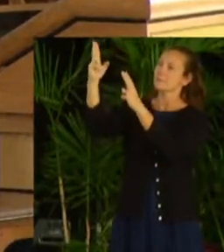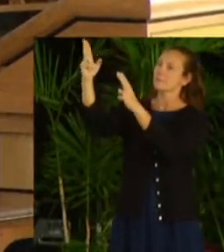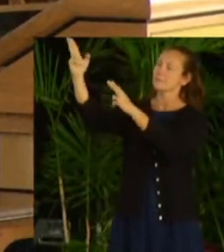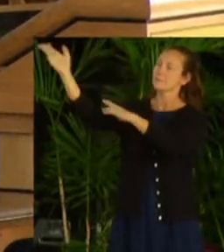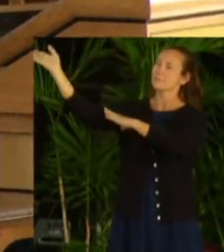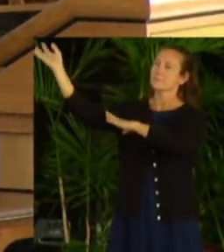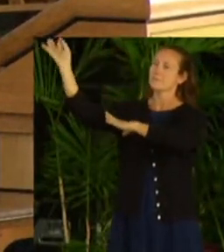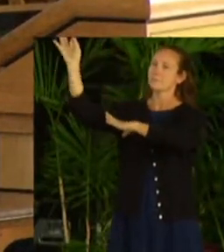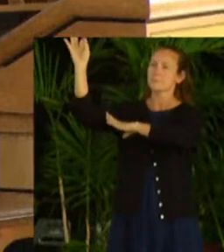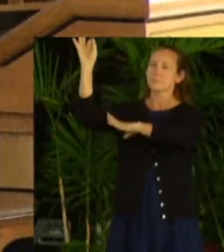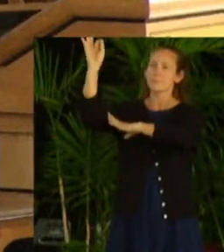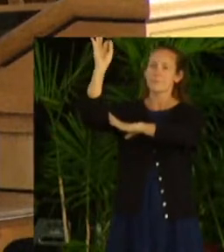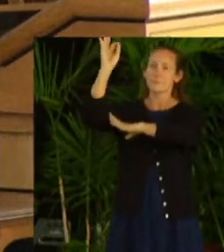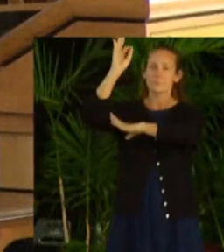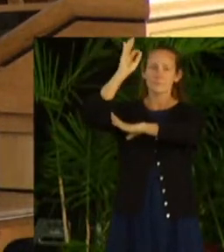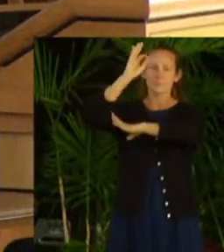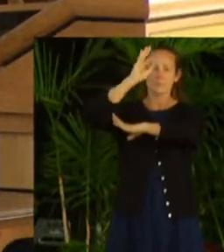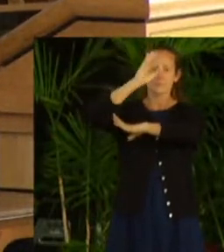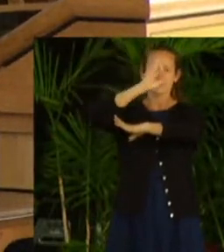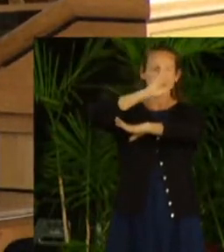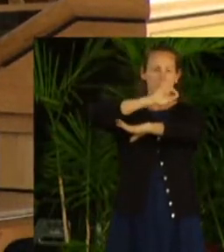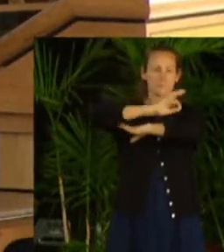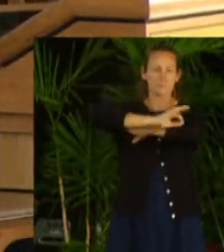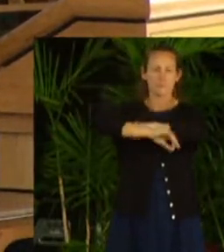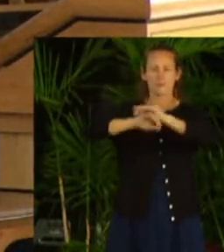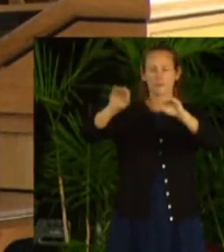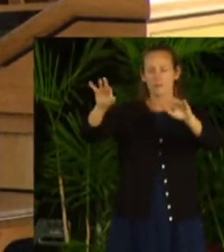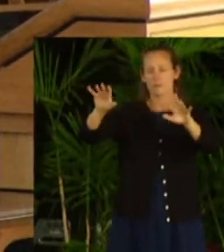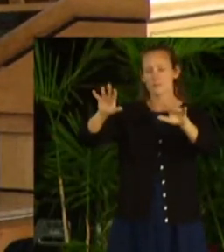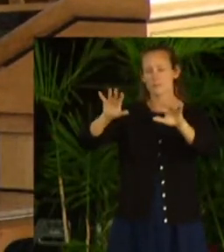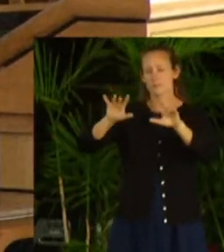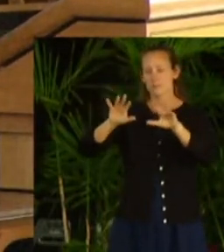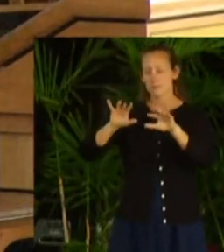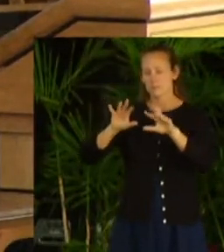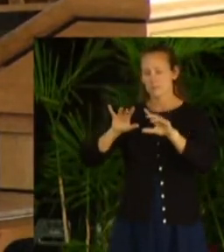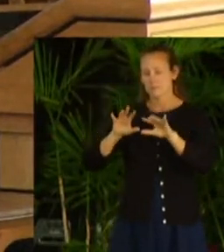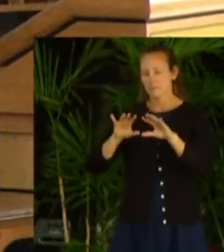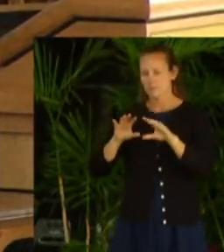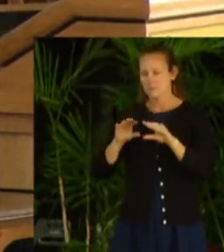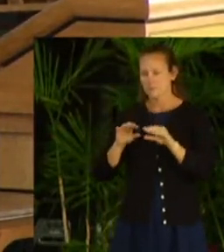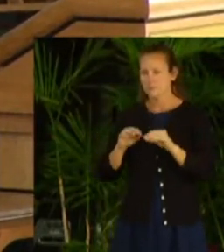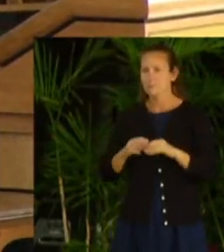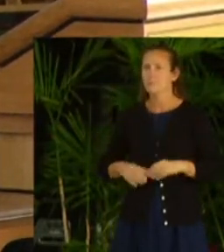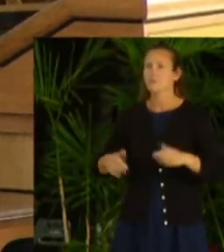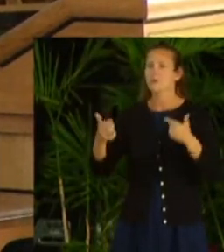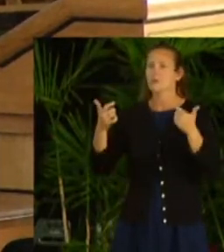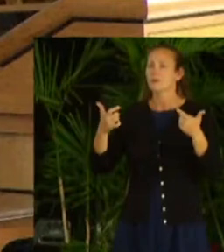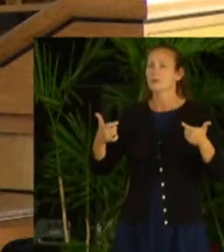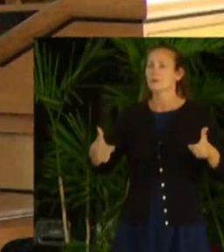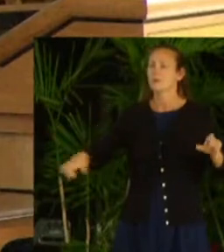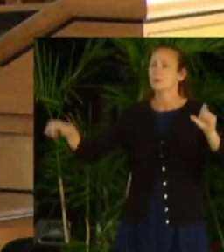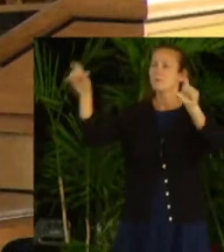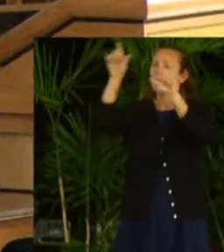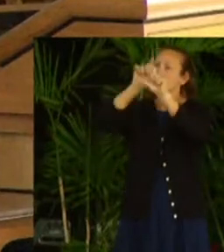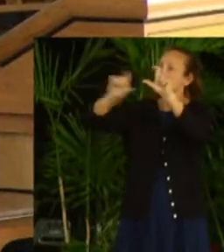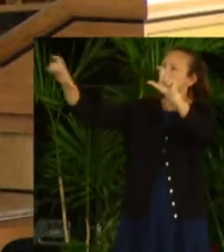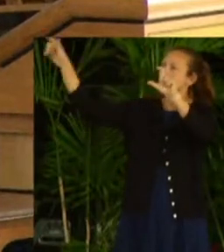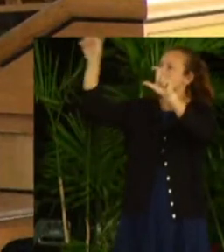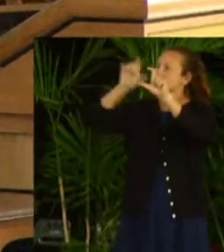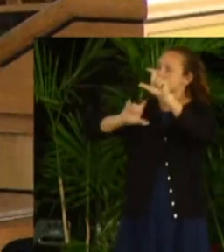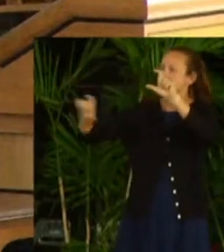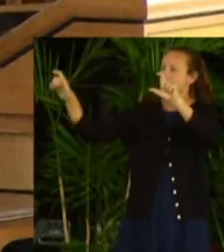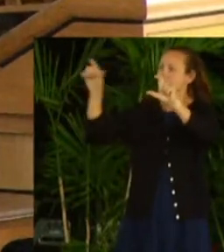hailed at the twilight's last gleaming, whose